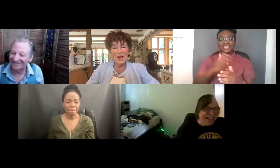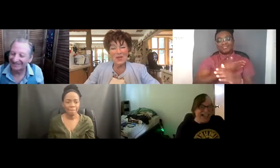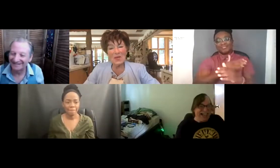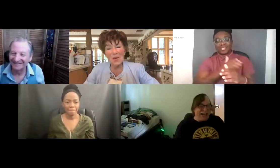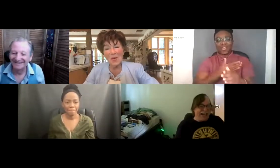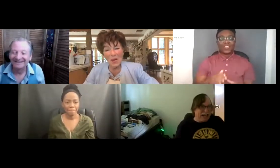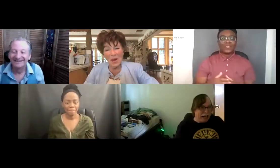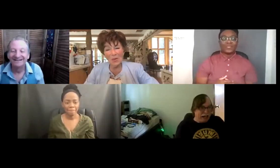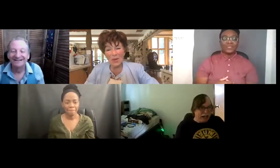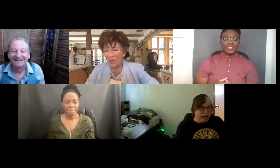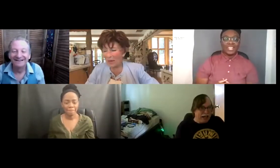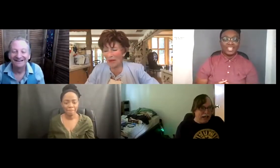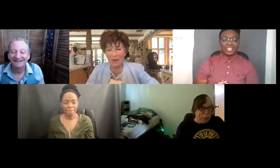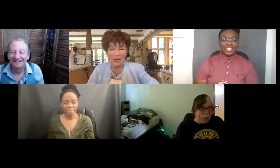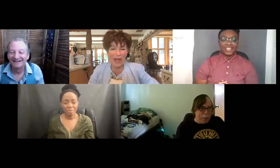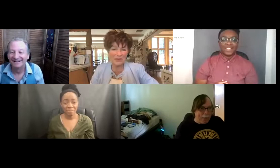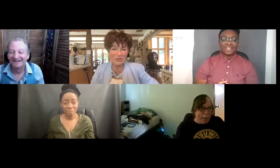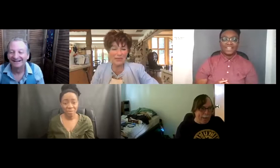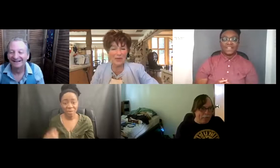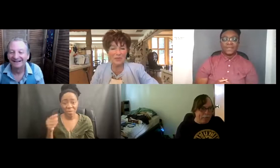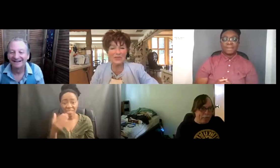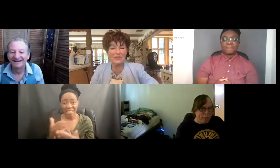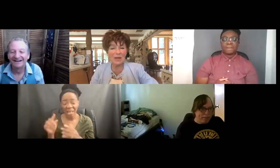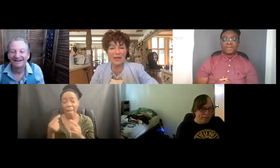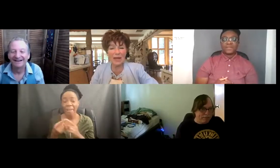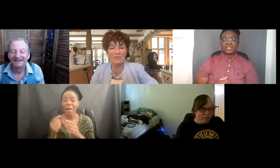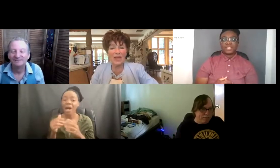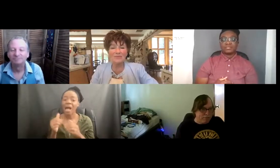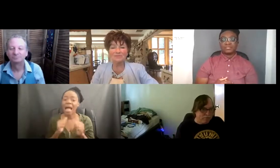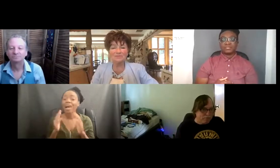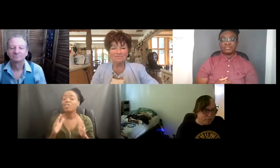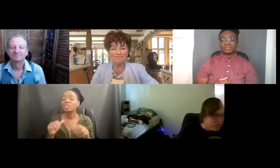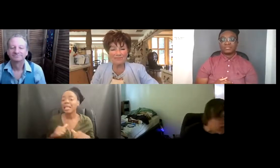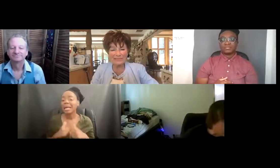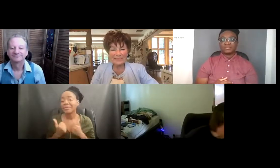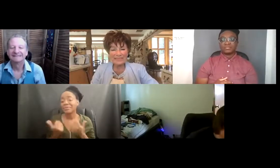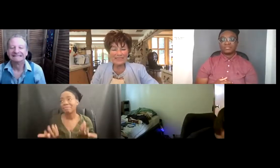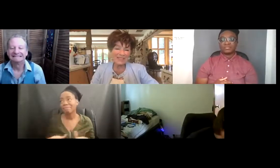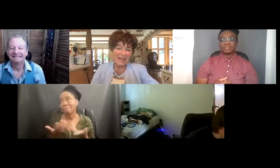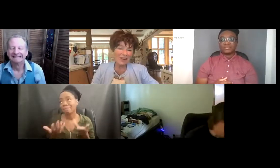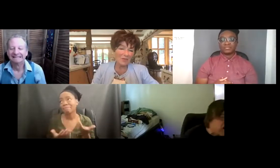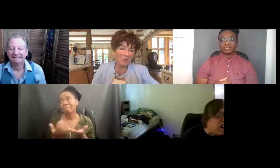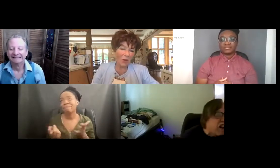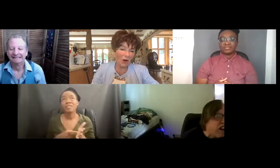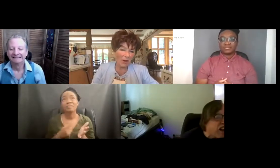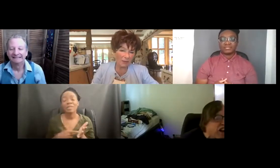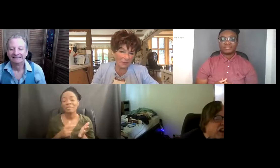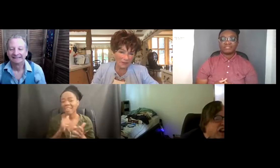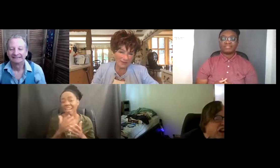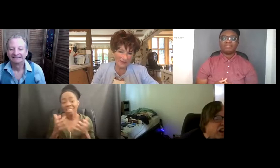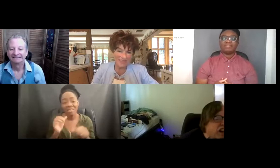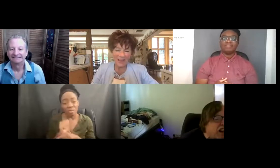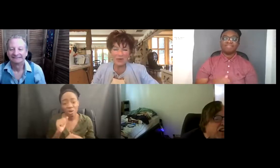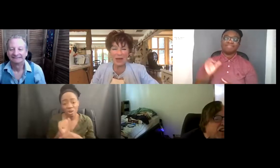Well, the only thing about an actor's life is that sometimes there's not enough work, you